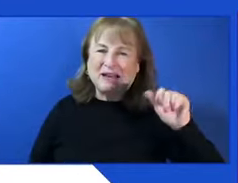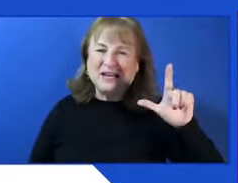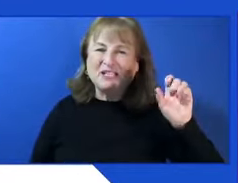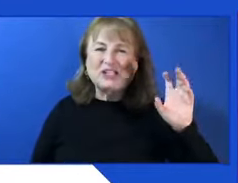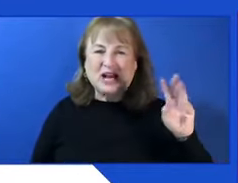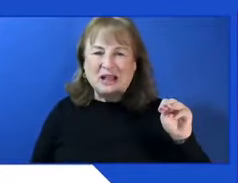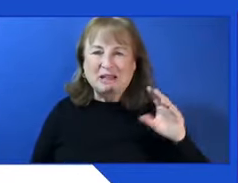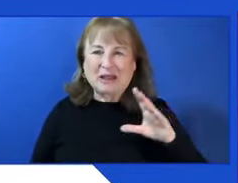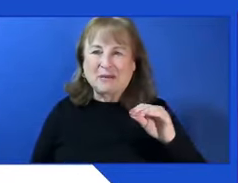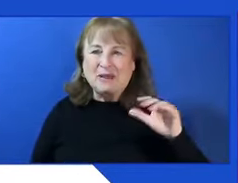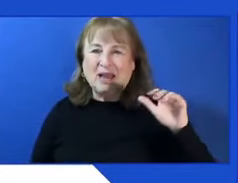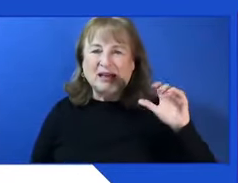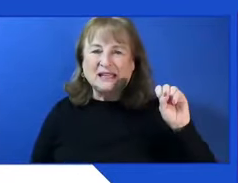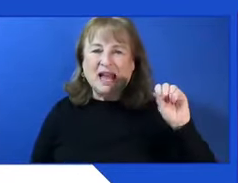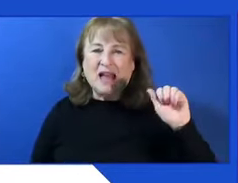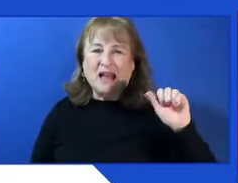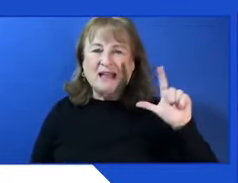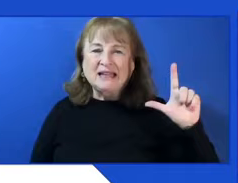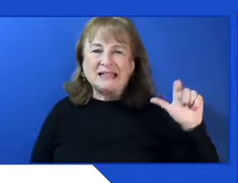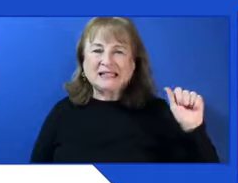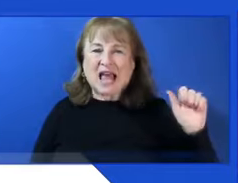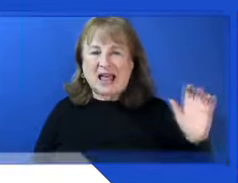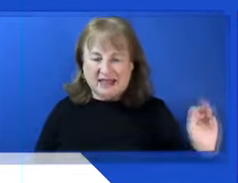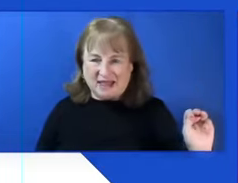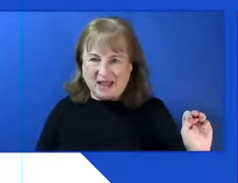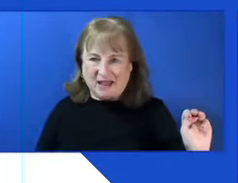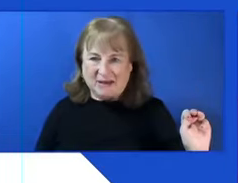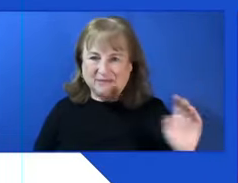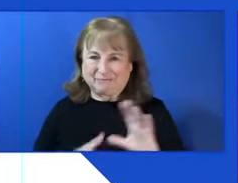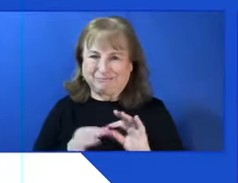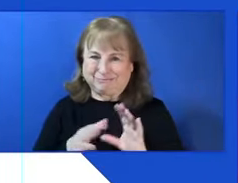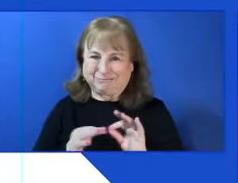And assalamu alaikum wa rahmatullahi wa barakatuhu.